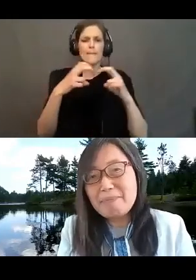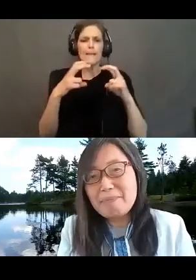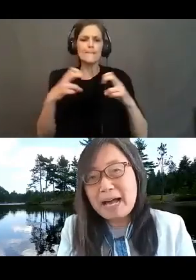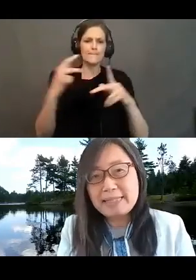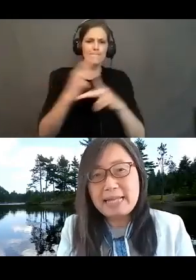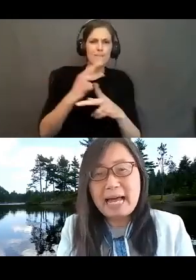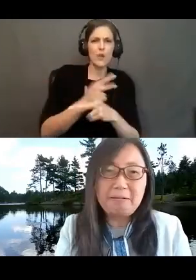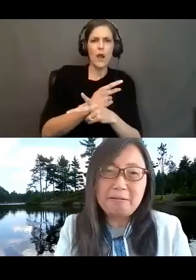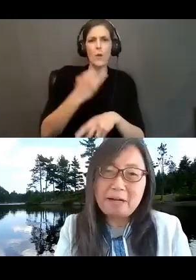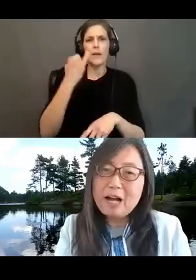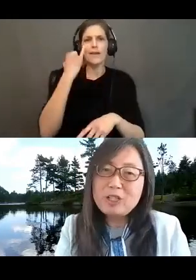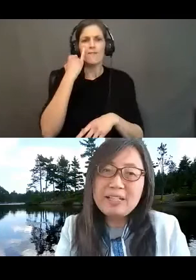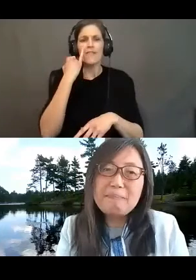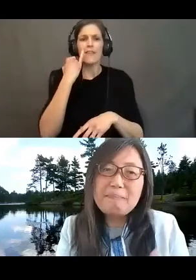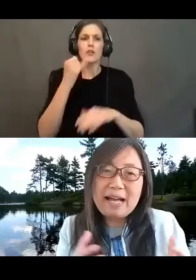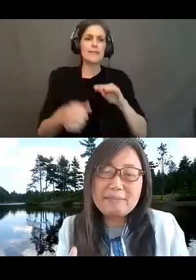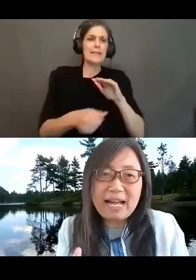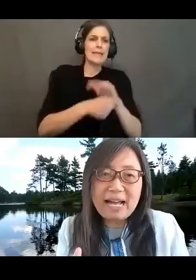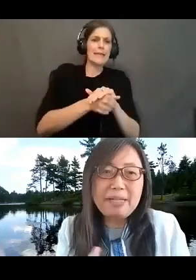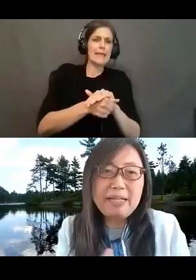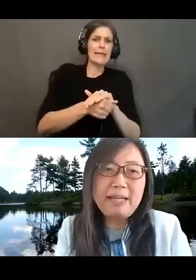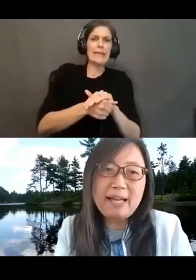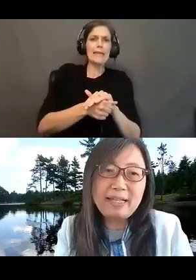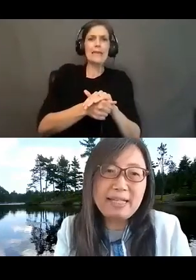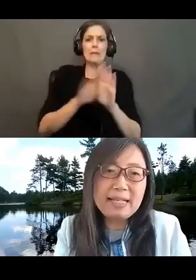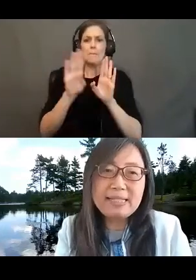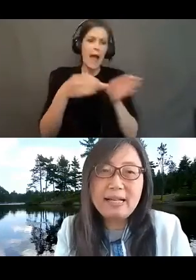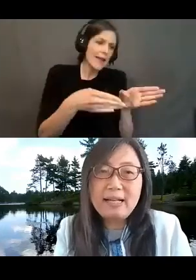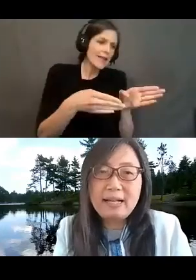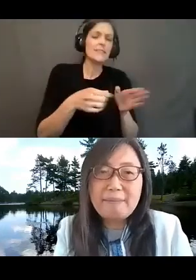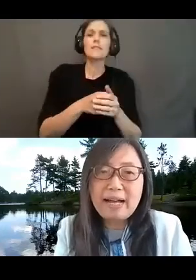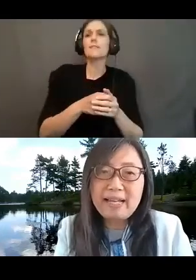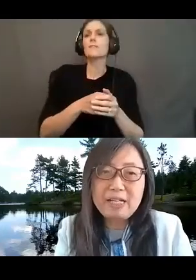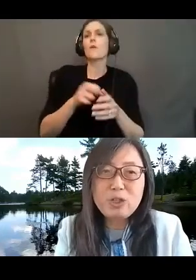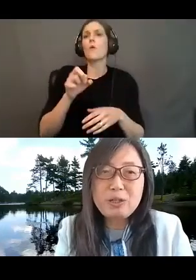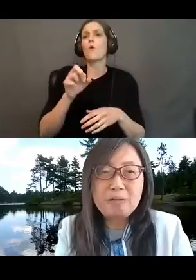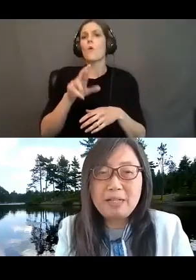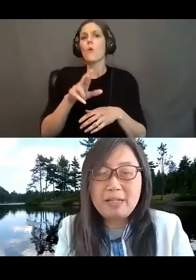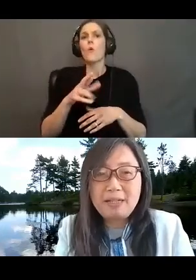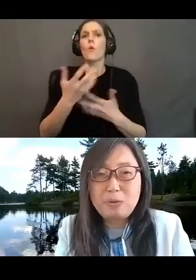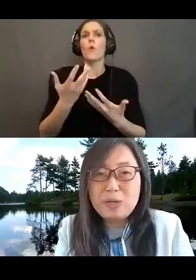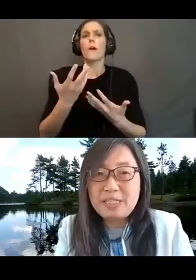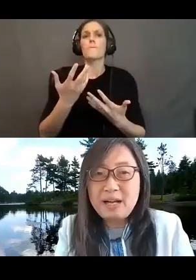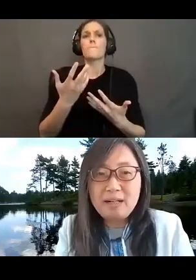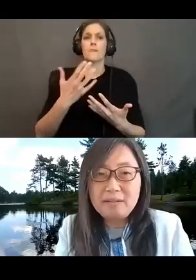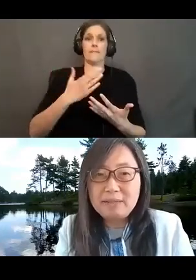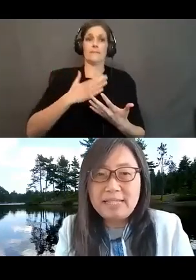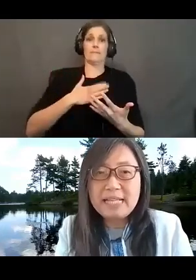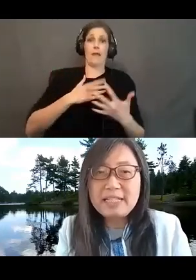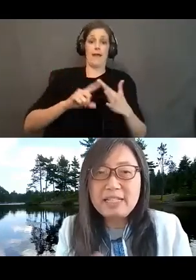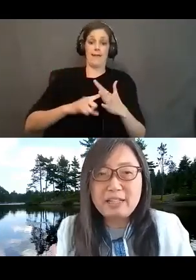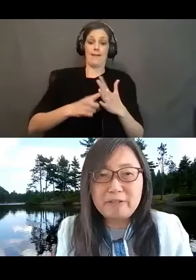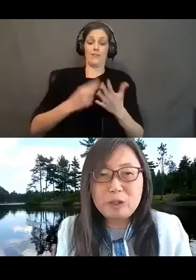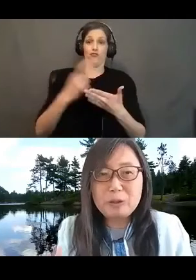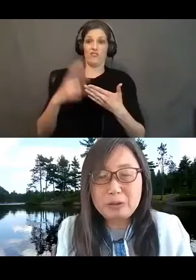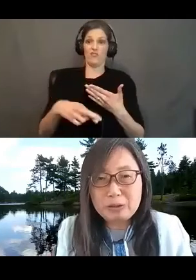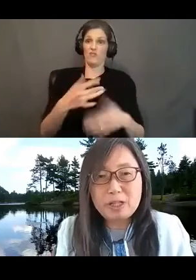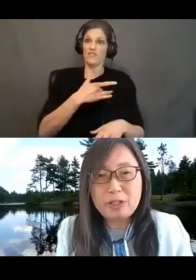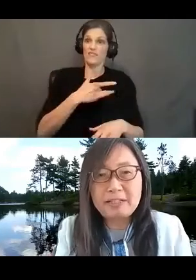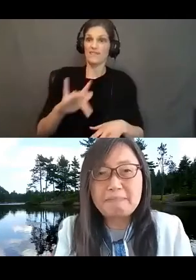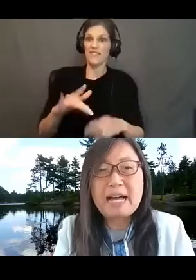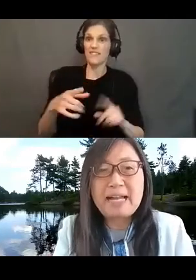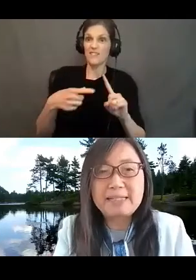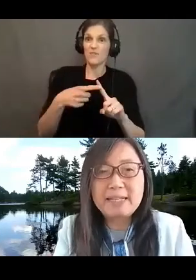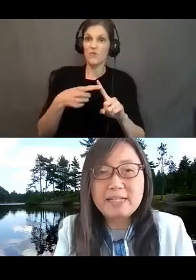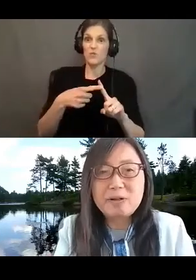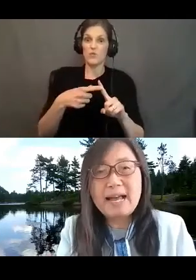hidden bias, how large the hidden bias might be, and is my initial result sensitive to such a